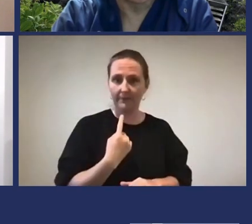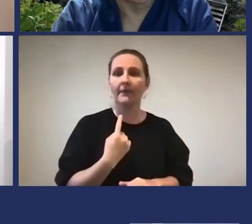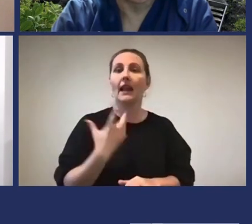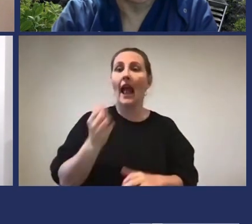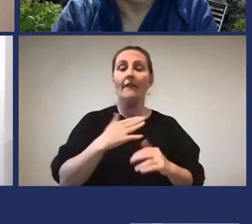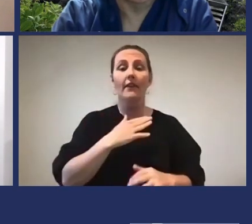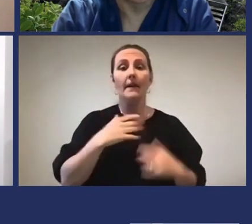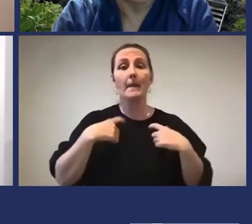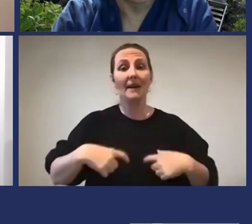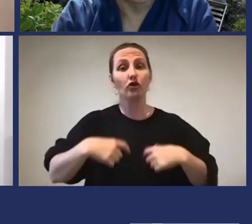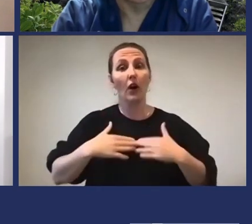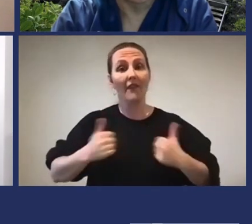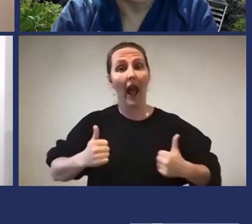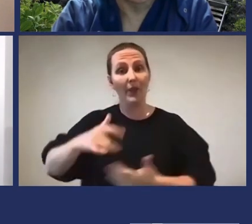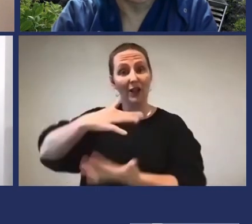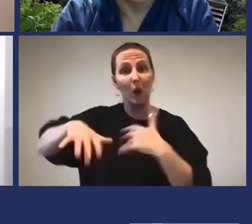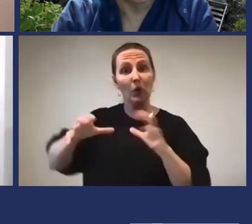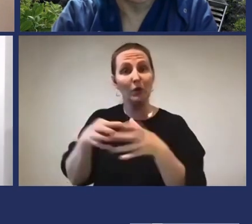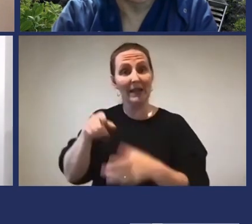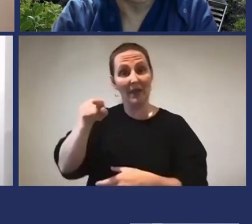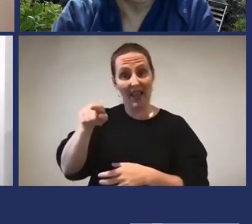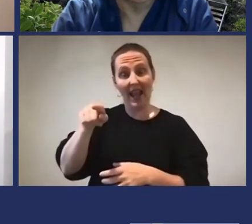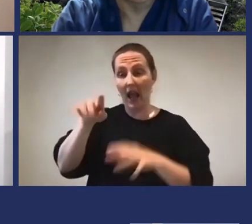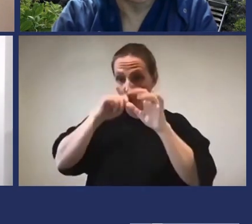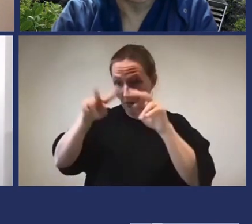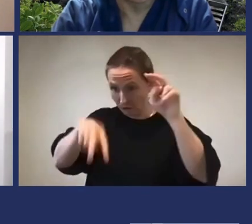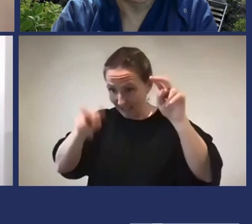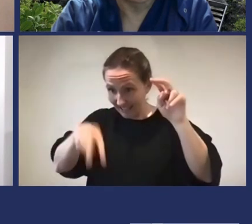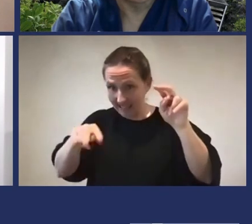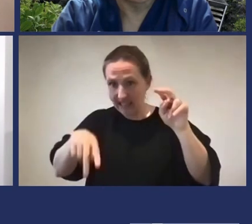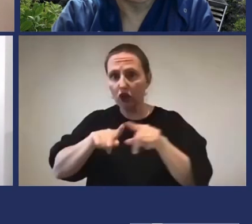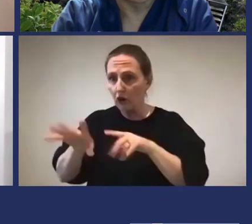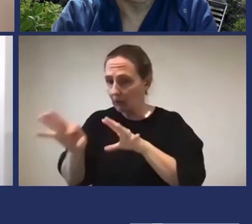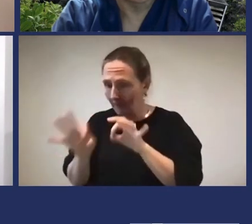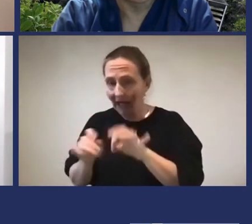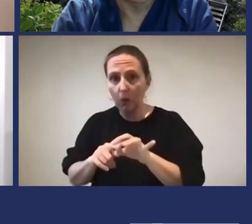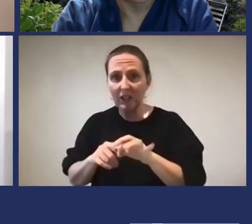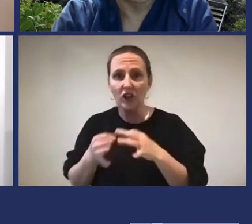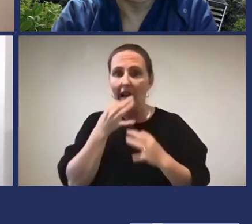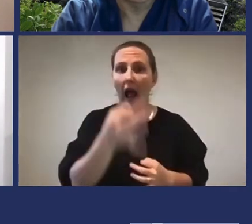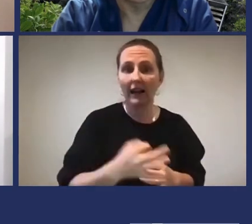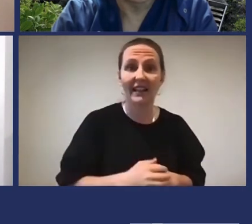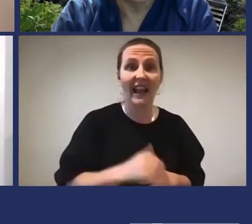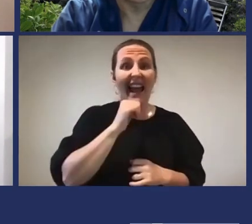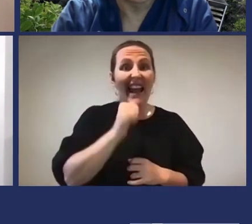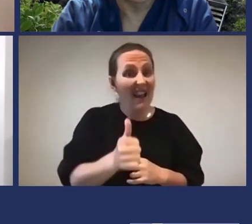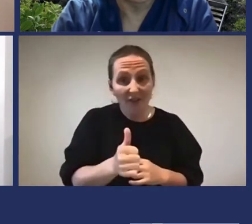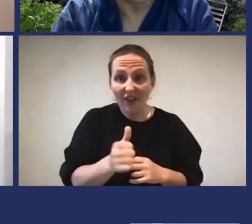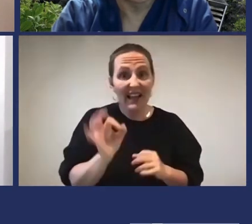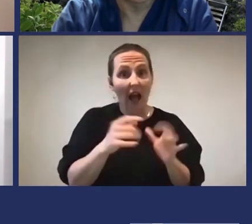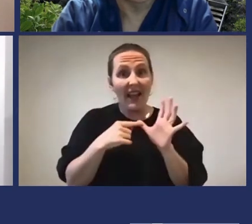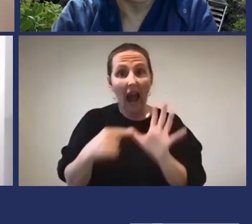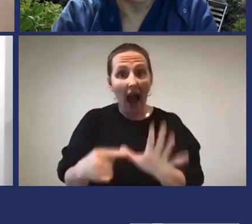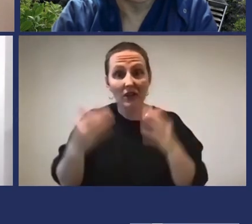there. Shout out to Sammy, who's going to be trying to fire through any questions that you do have. If they don't get answered during this session, there's lots